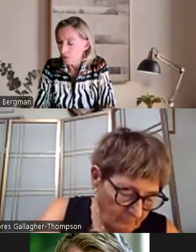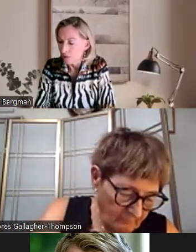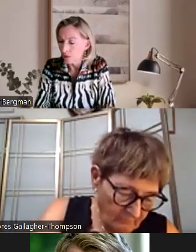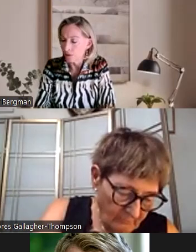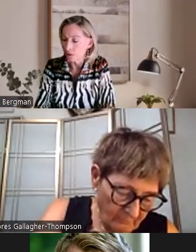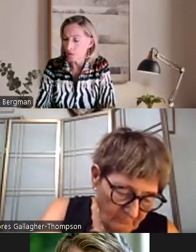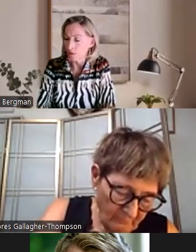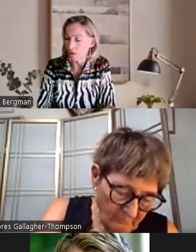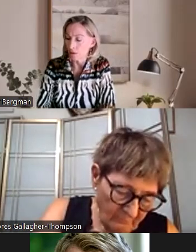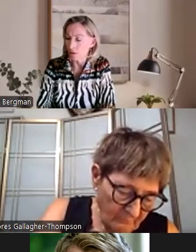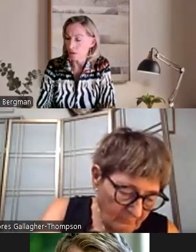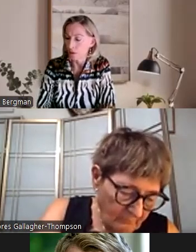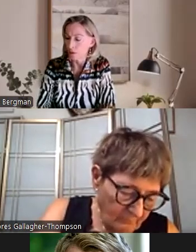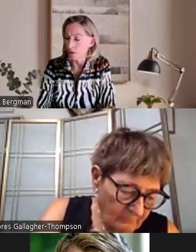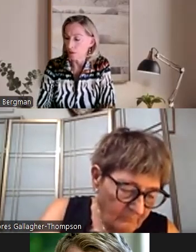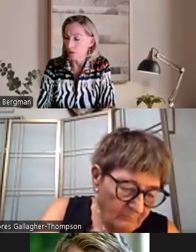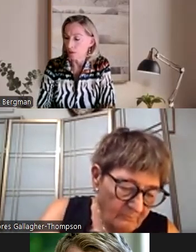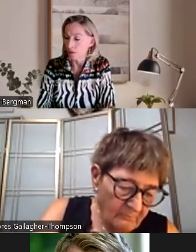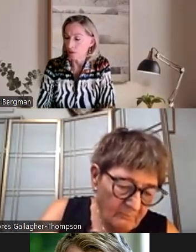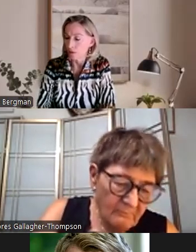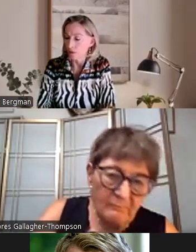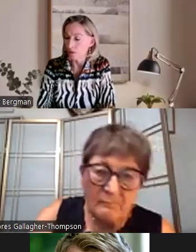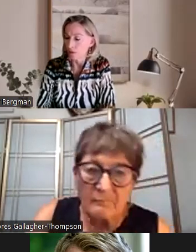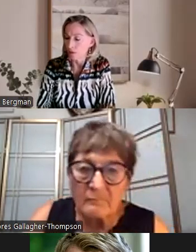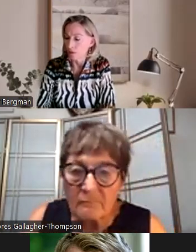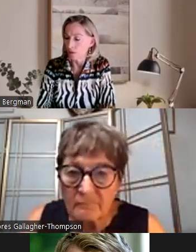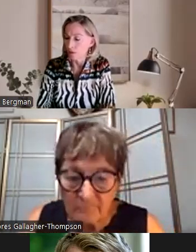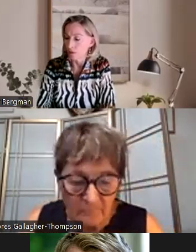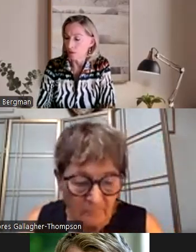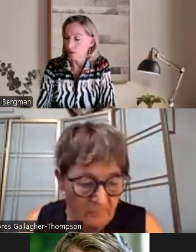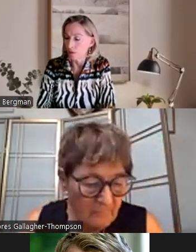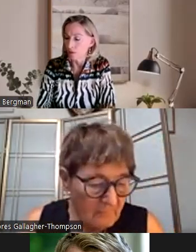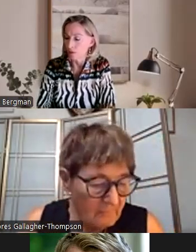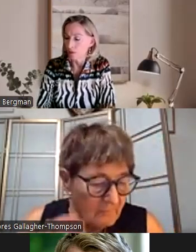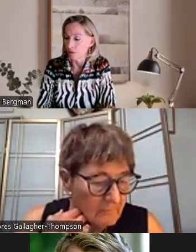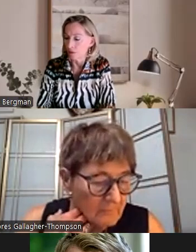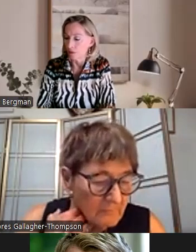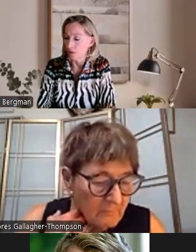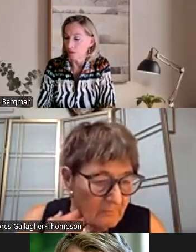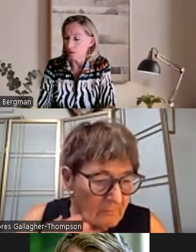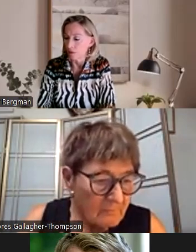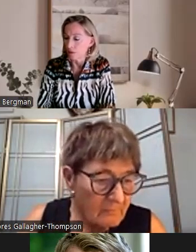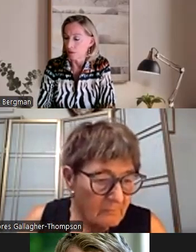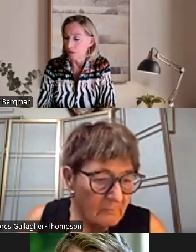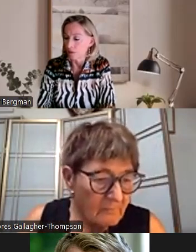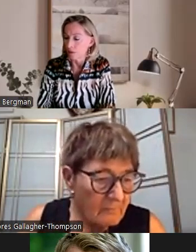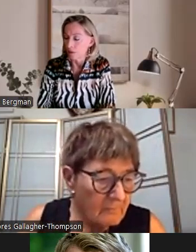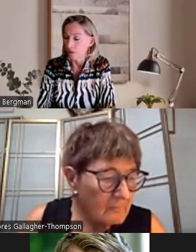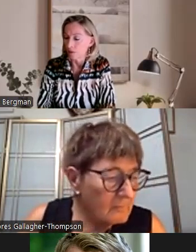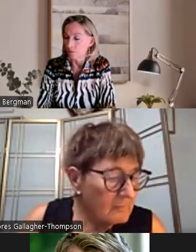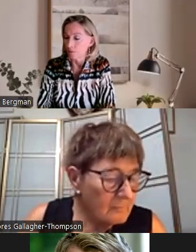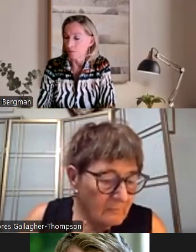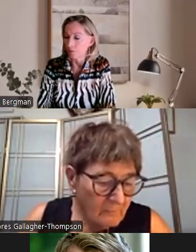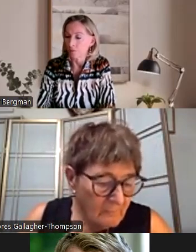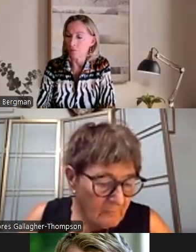get their adult sibling or adult child with Down syndrome to a clinic where